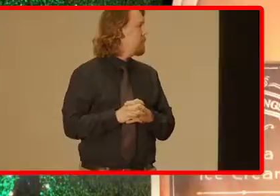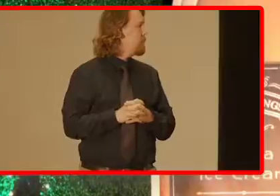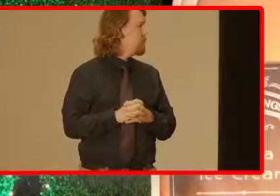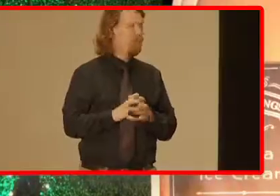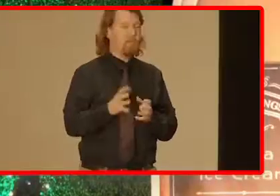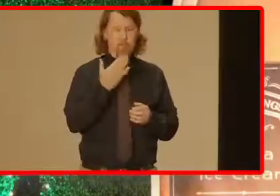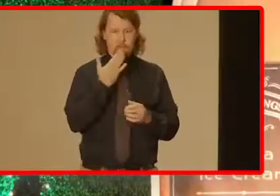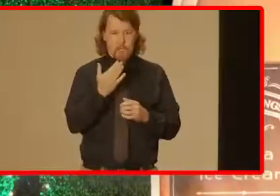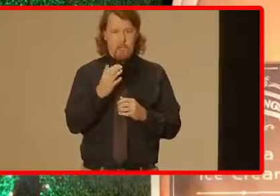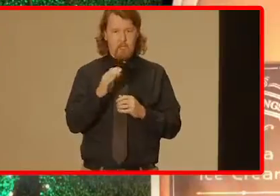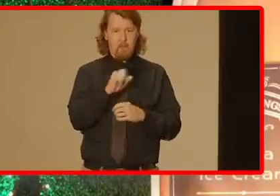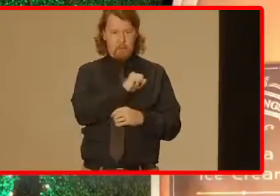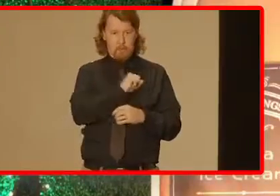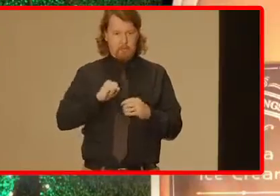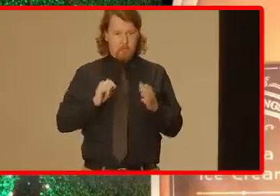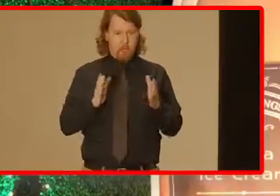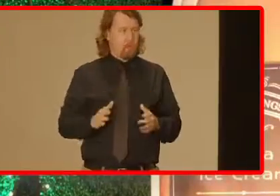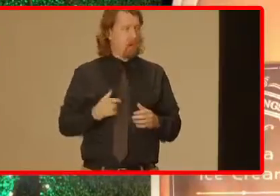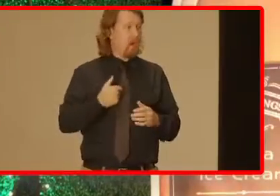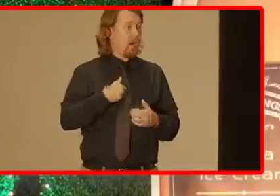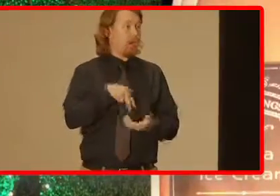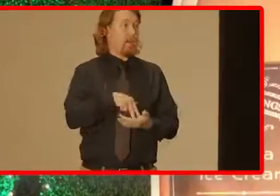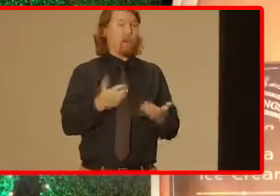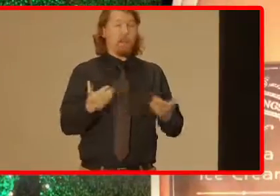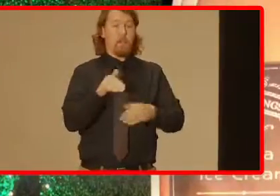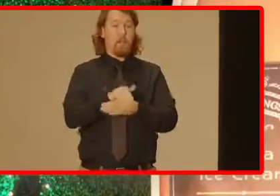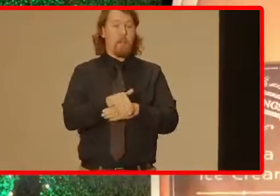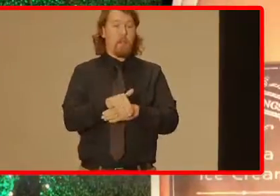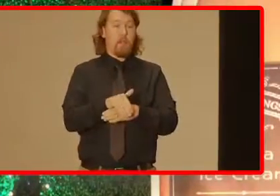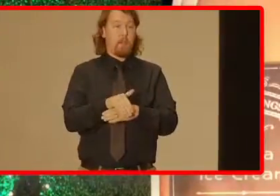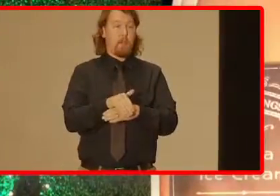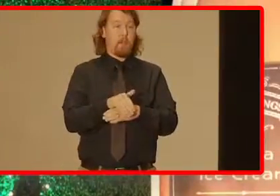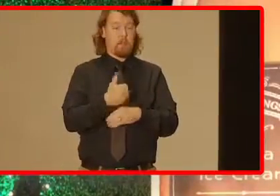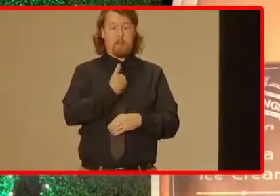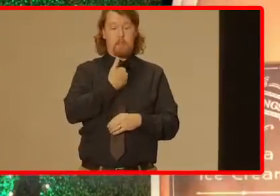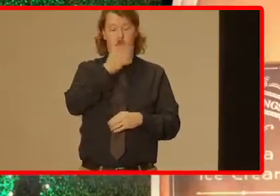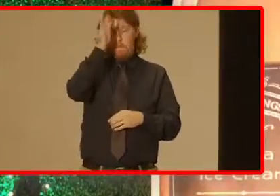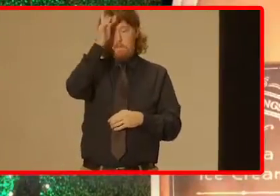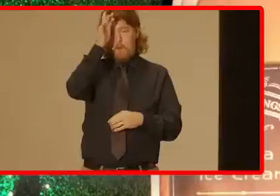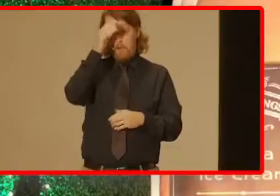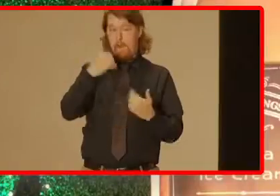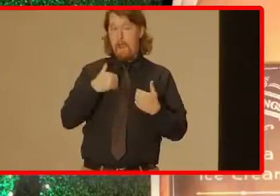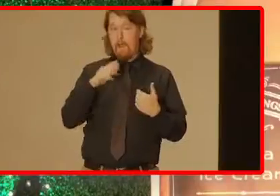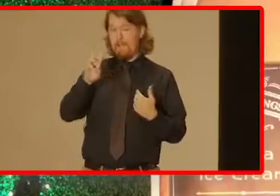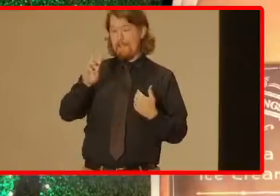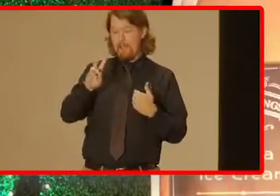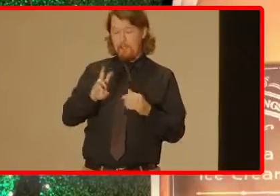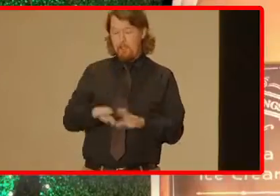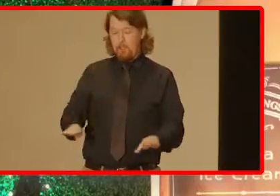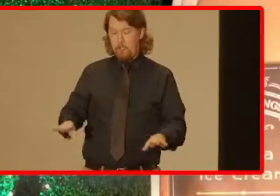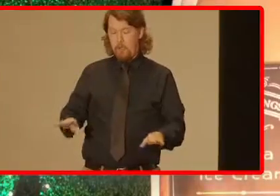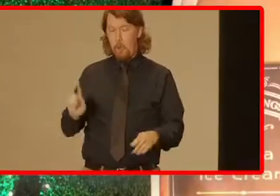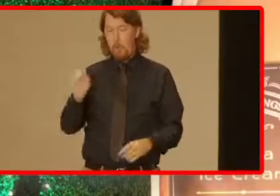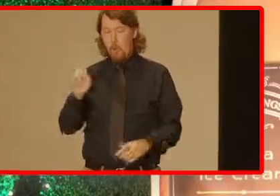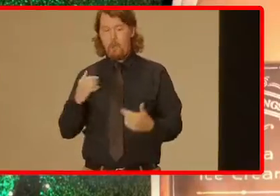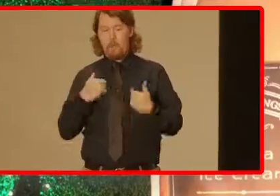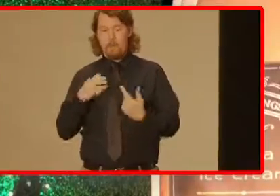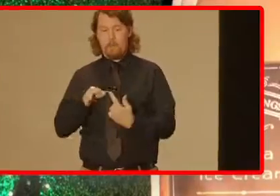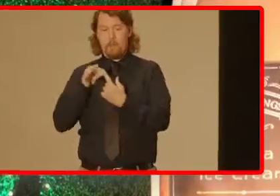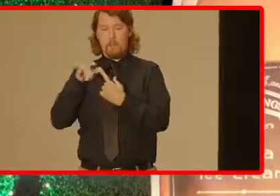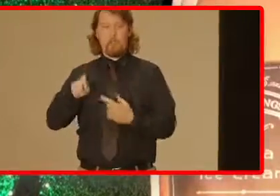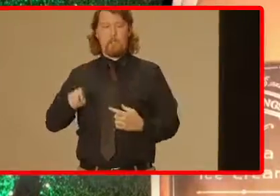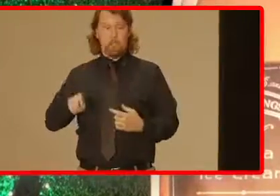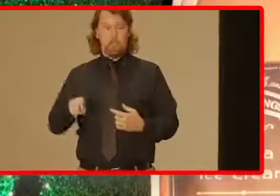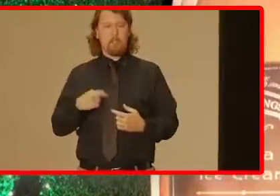Thank you, Senator. And I stand here tonight as a father of six, one with special needs. So I have